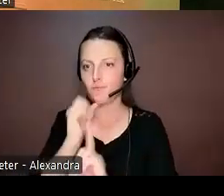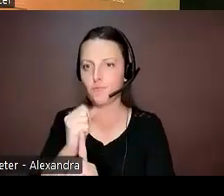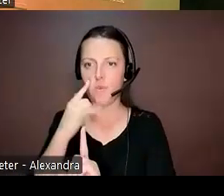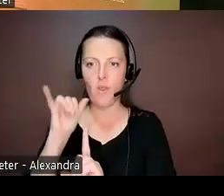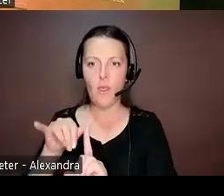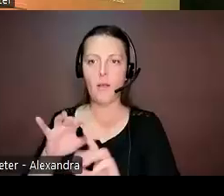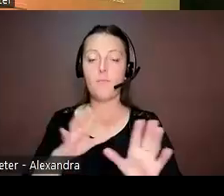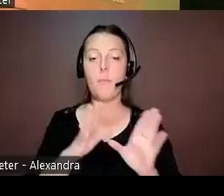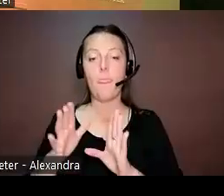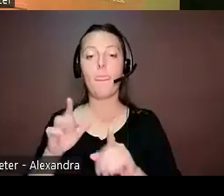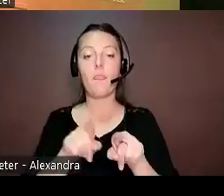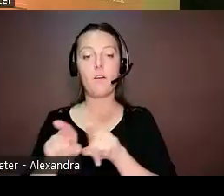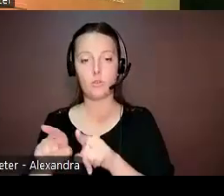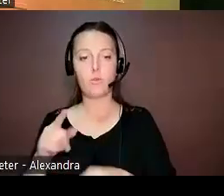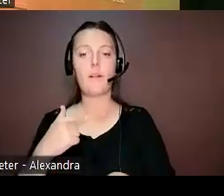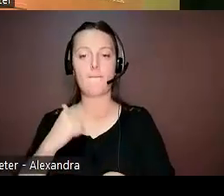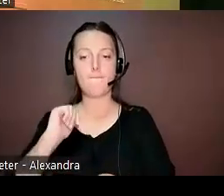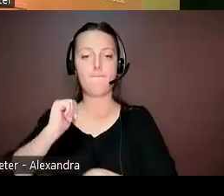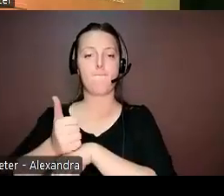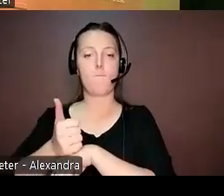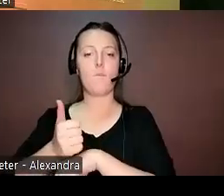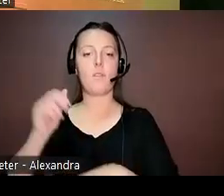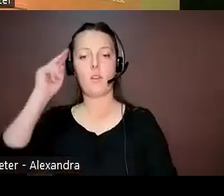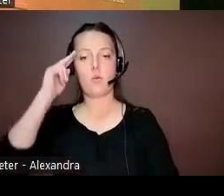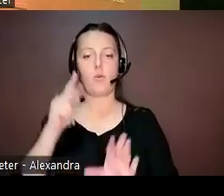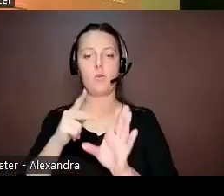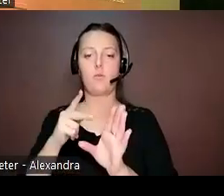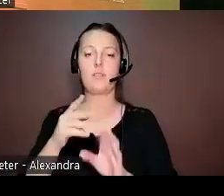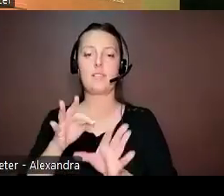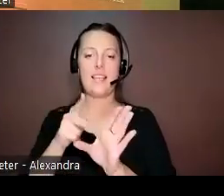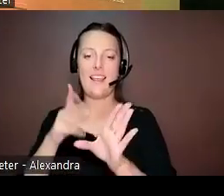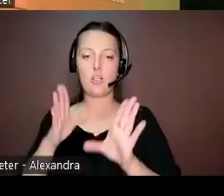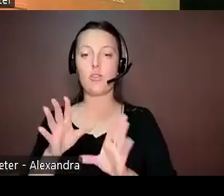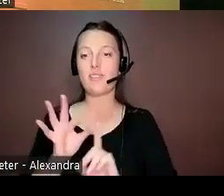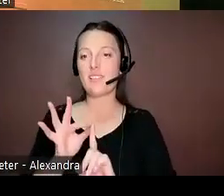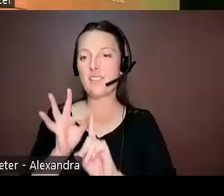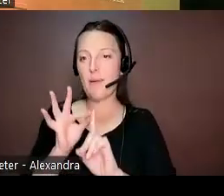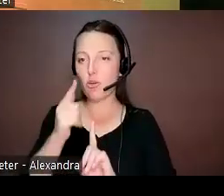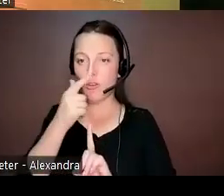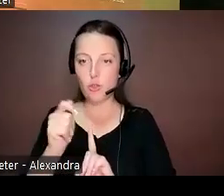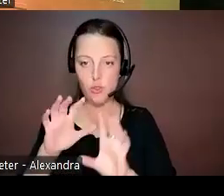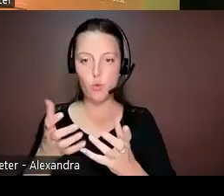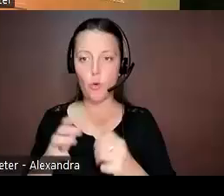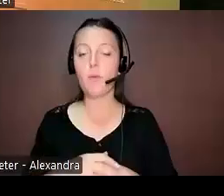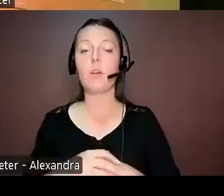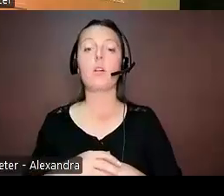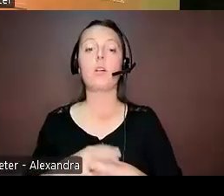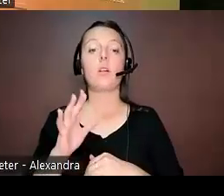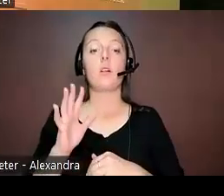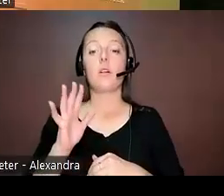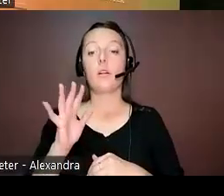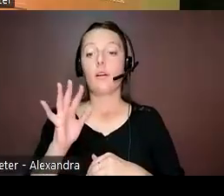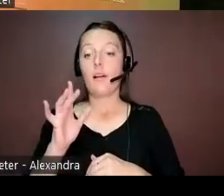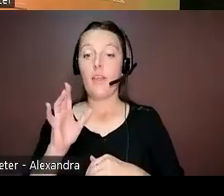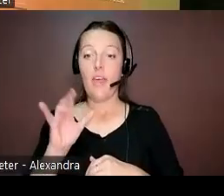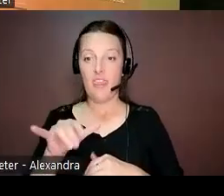group. And out of that relationship, when there was this joint conference, joint grand round, I